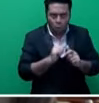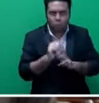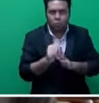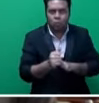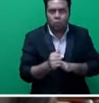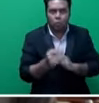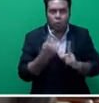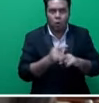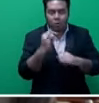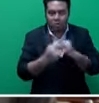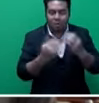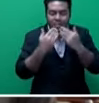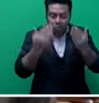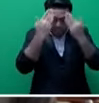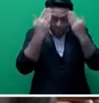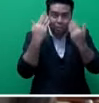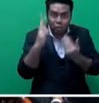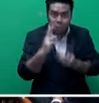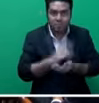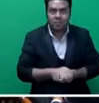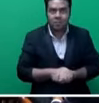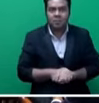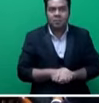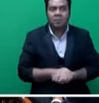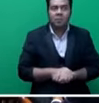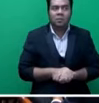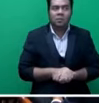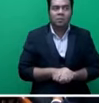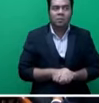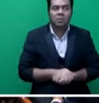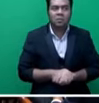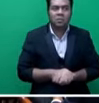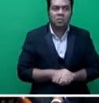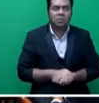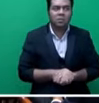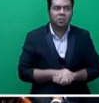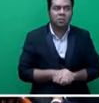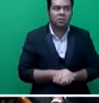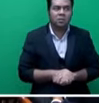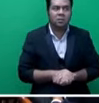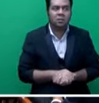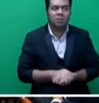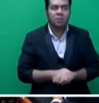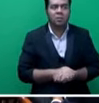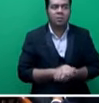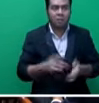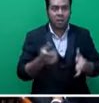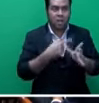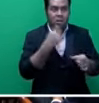ratify. Thank you, Mr. Speaker, sir. I thank the Honourable Attorney General for his